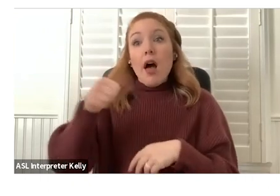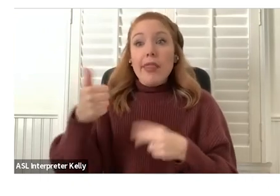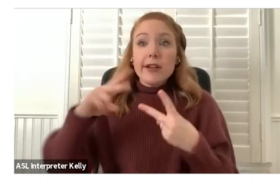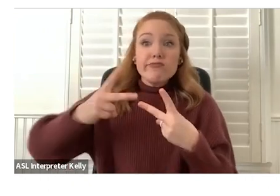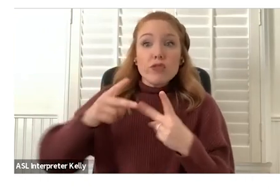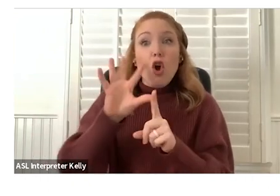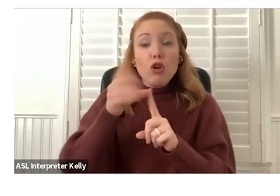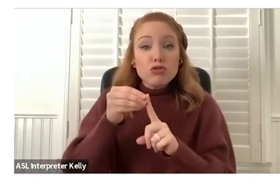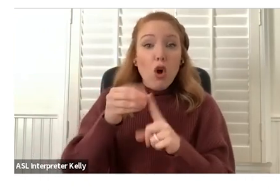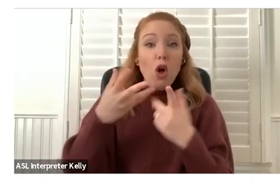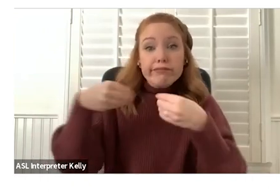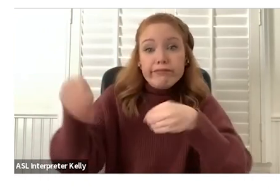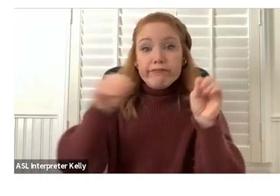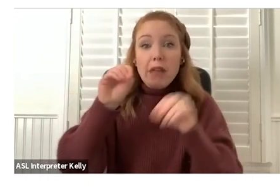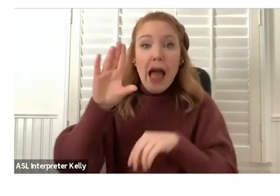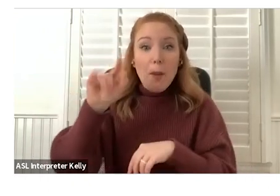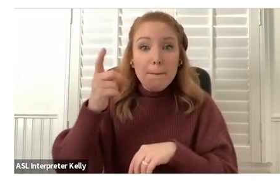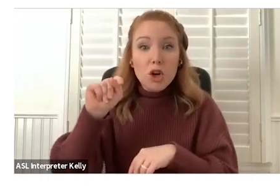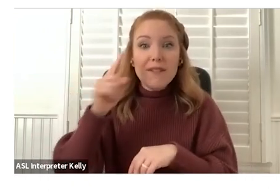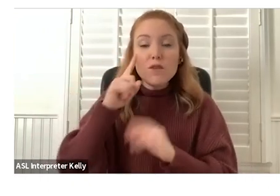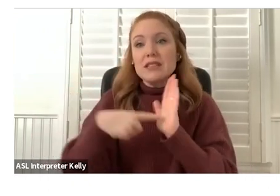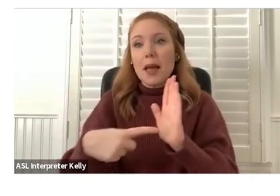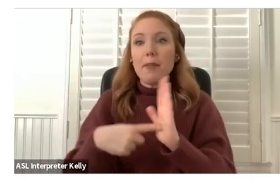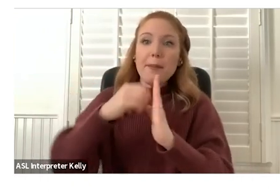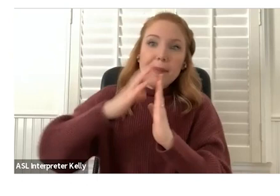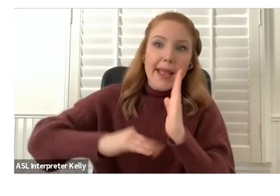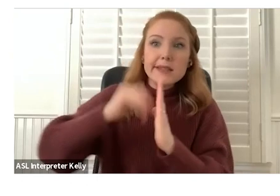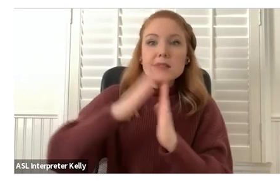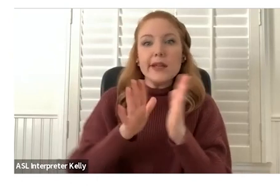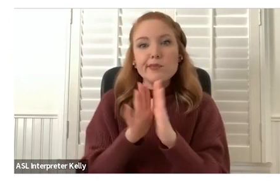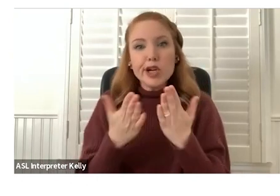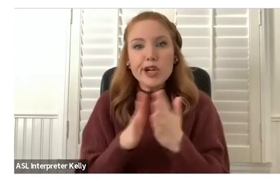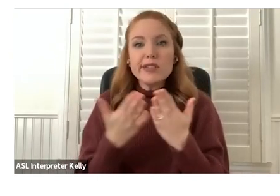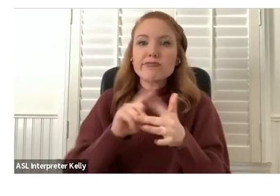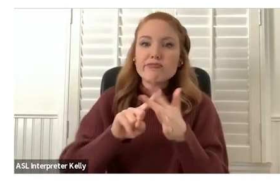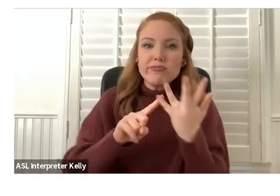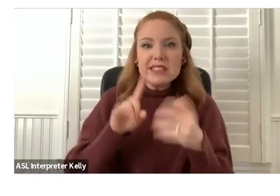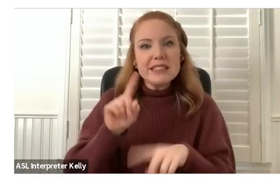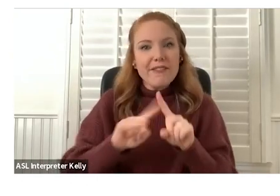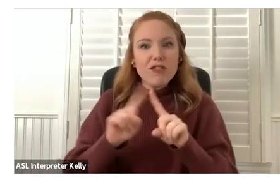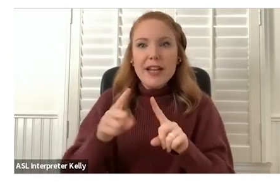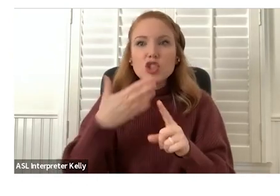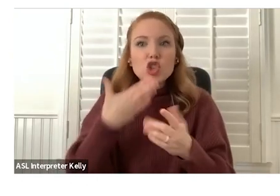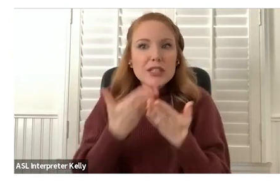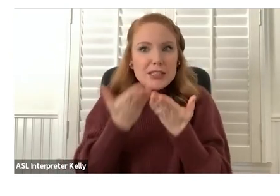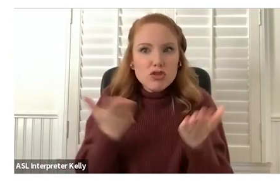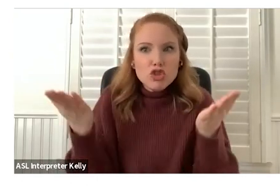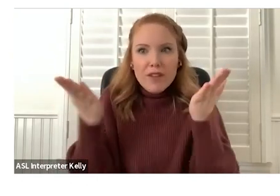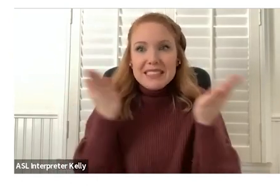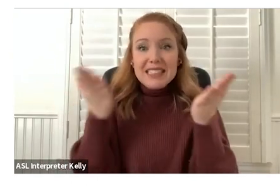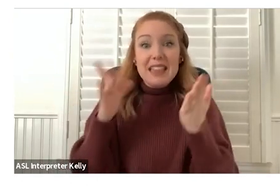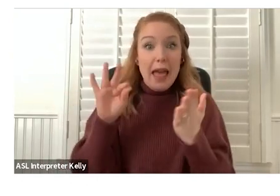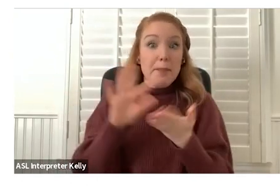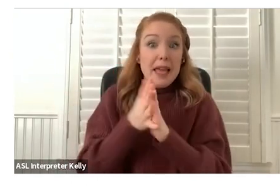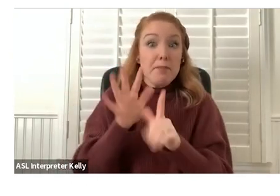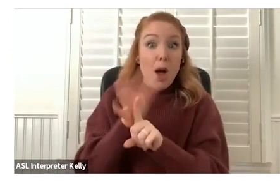understand that colonialism of the 19th century was developed and fashioned from cultural ideologies that existed for centuries before that,